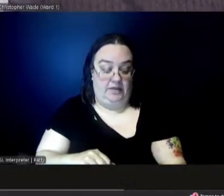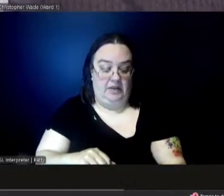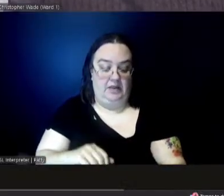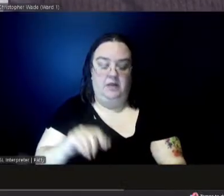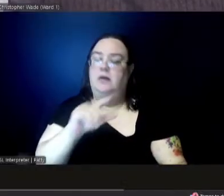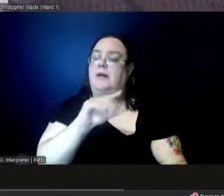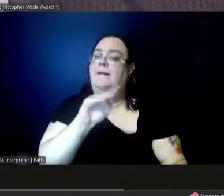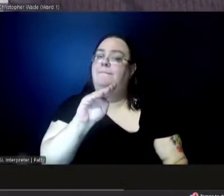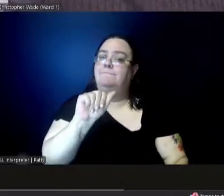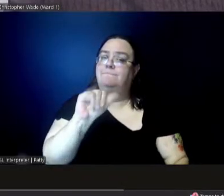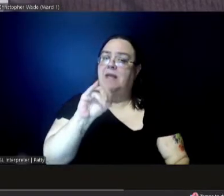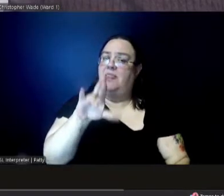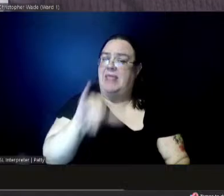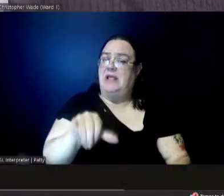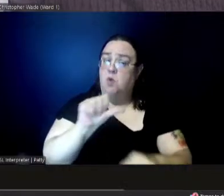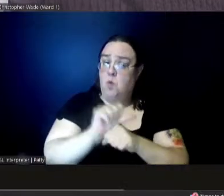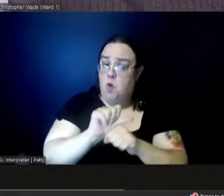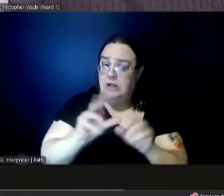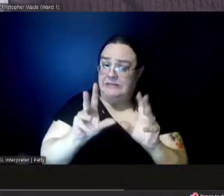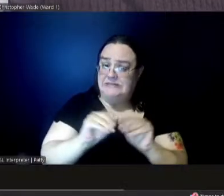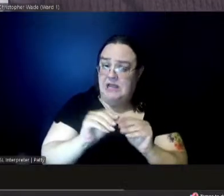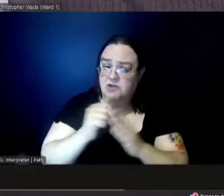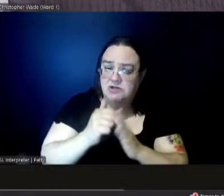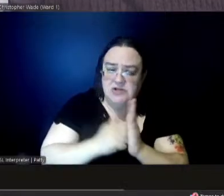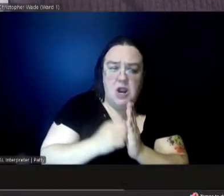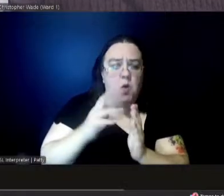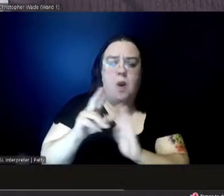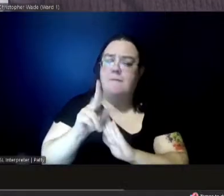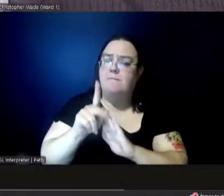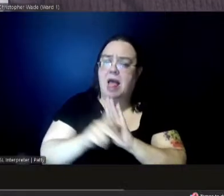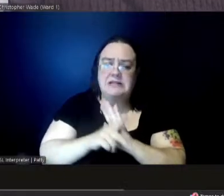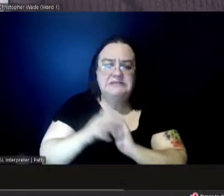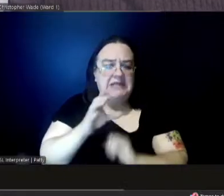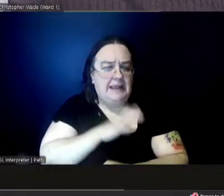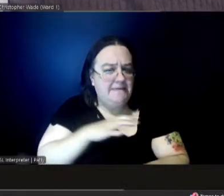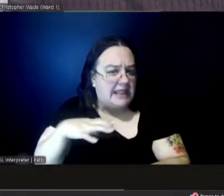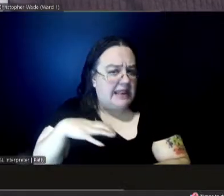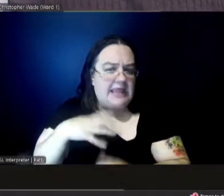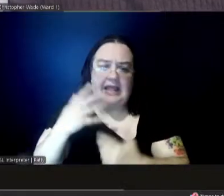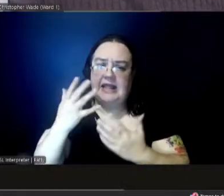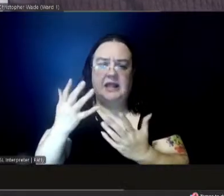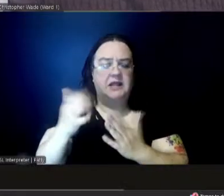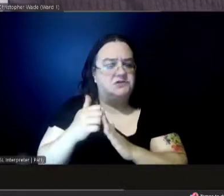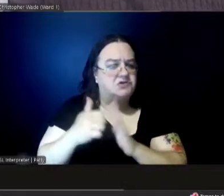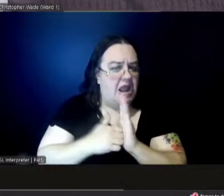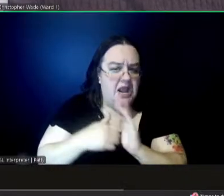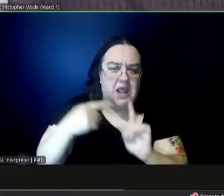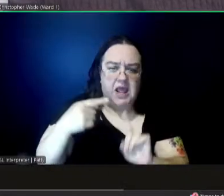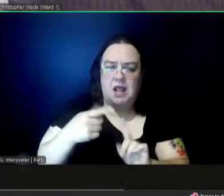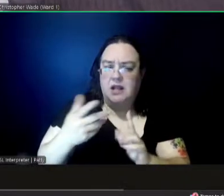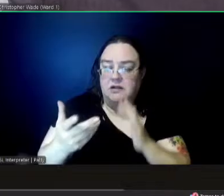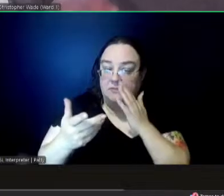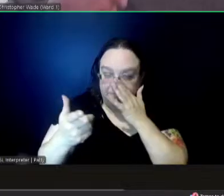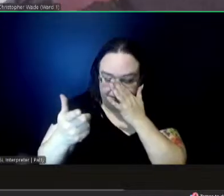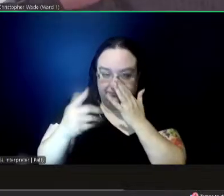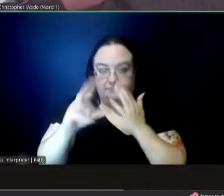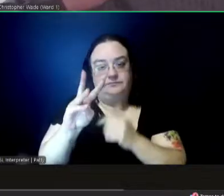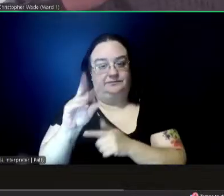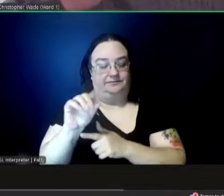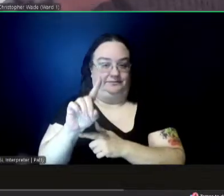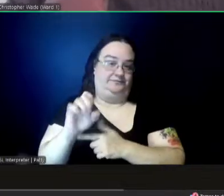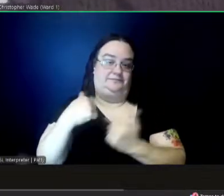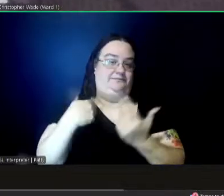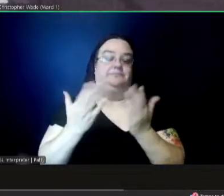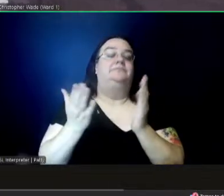Is that a work session agenda item, or is that a policy committee agenda item? What do you think? I'm